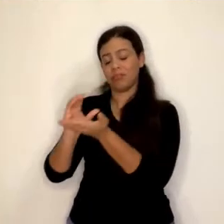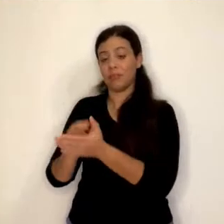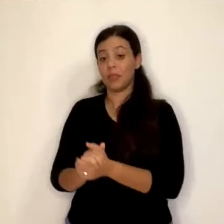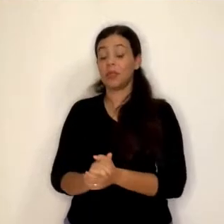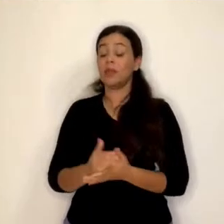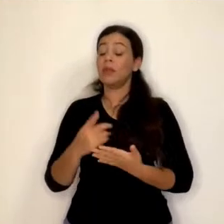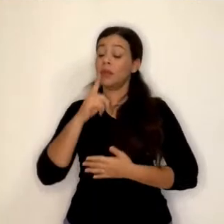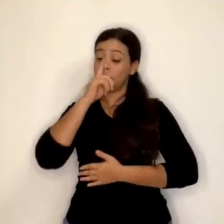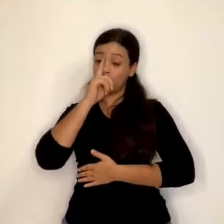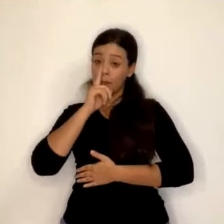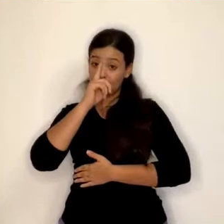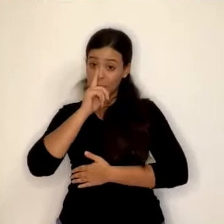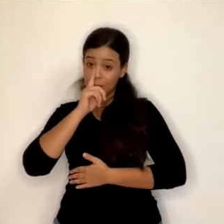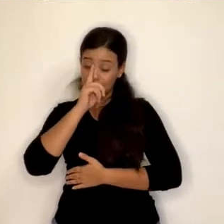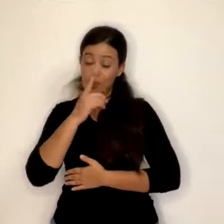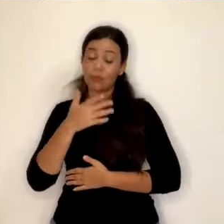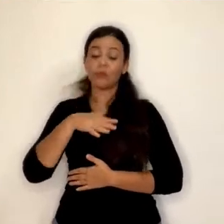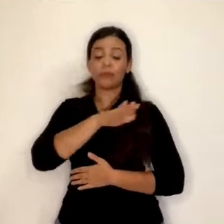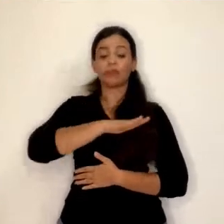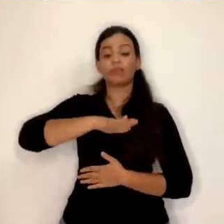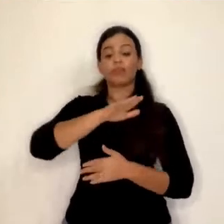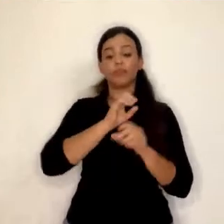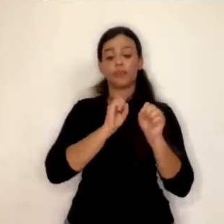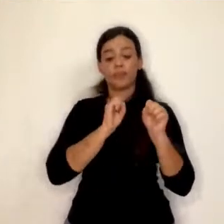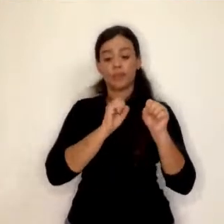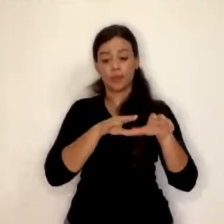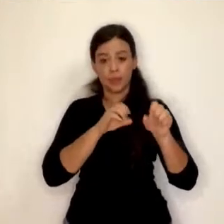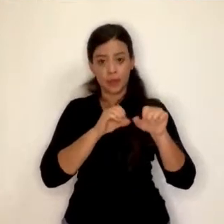cut. So I think we are undergoing